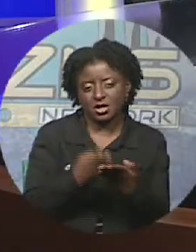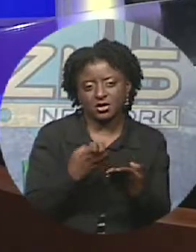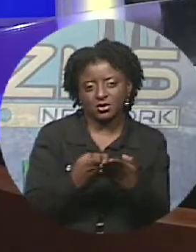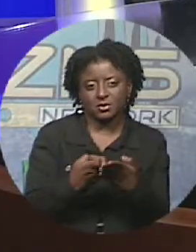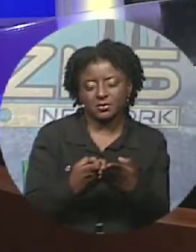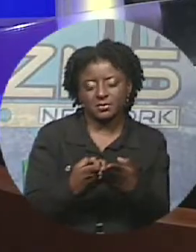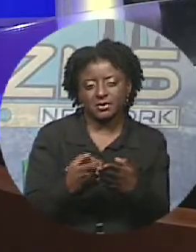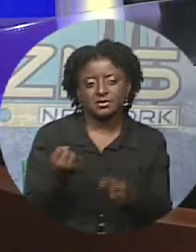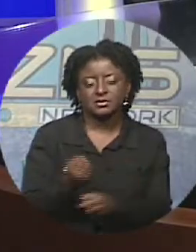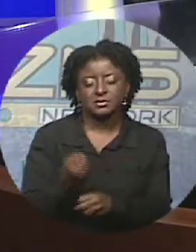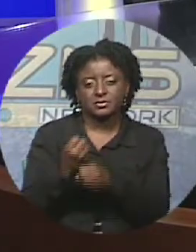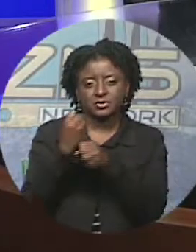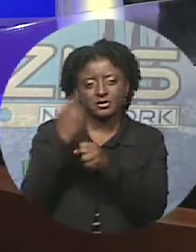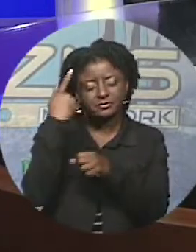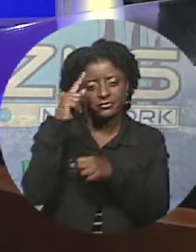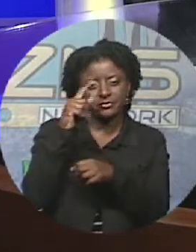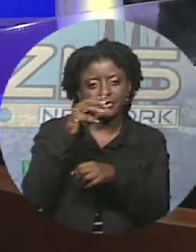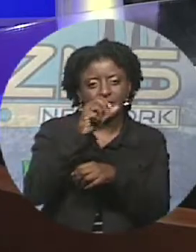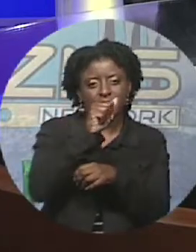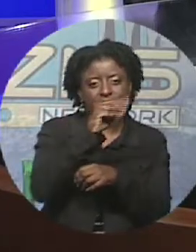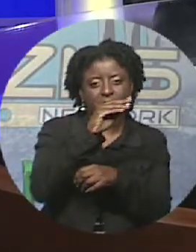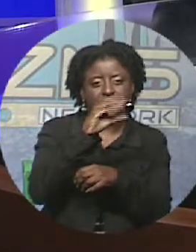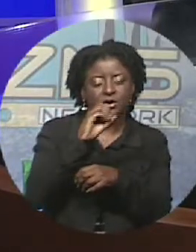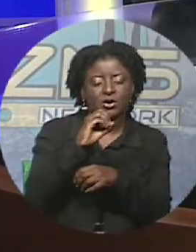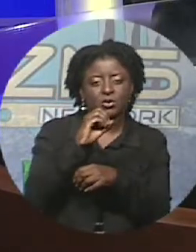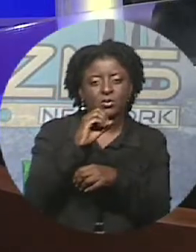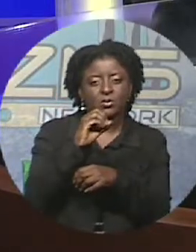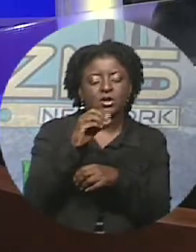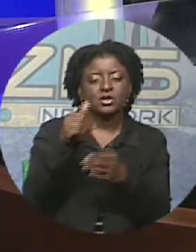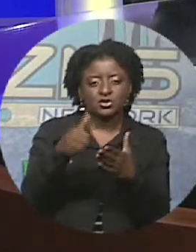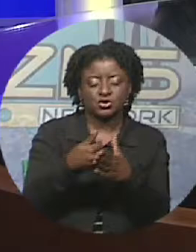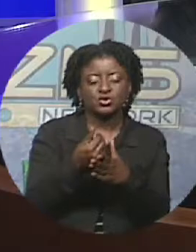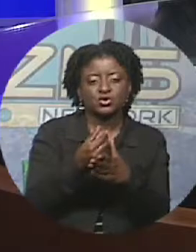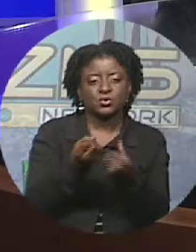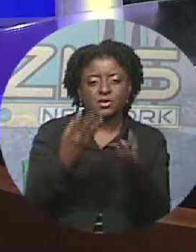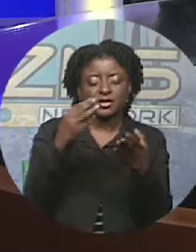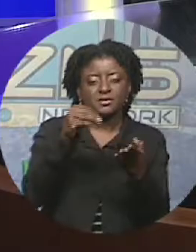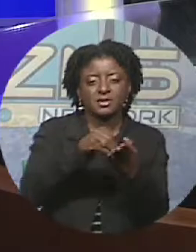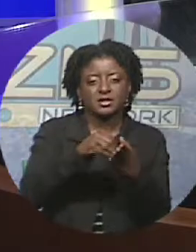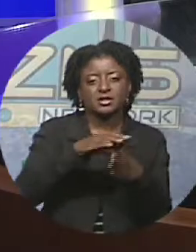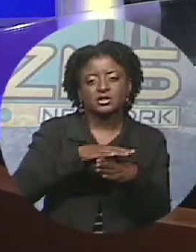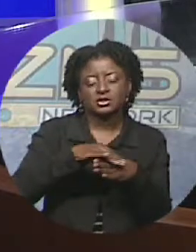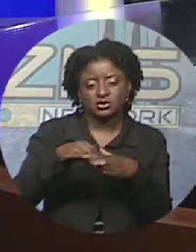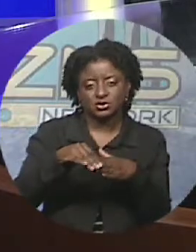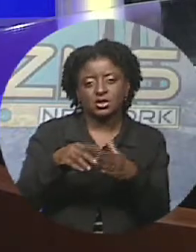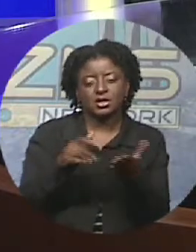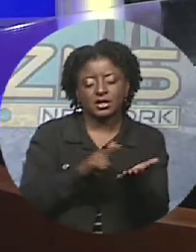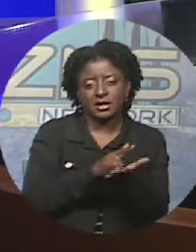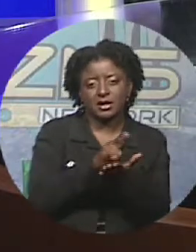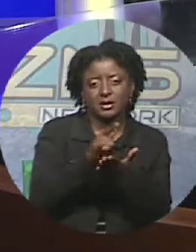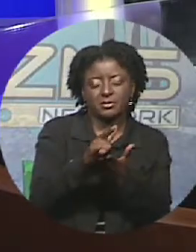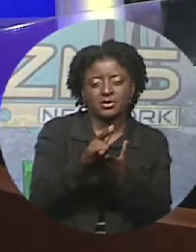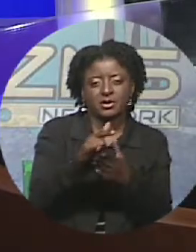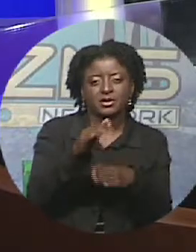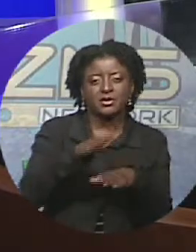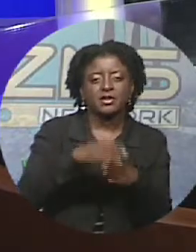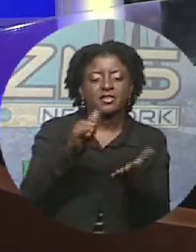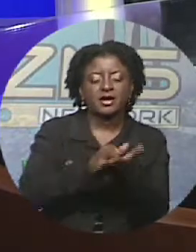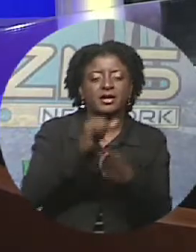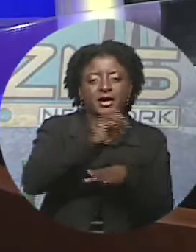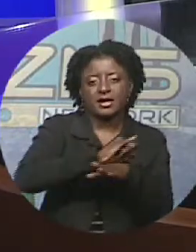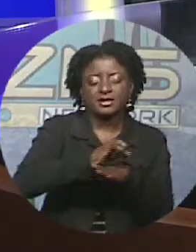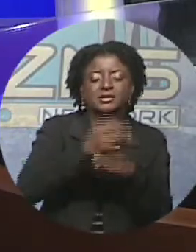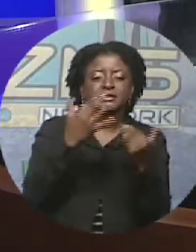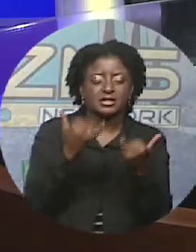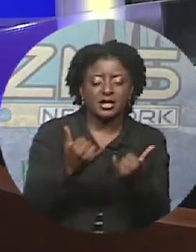the island of Abaco as the new multi-million-dollar airport terminal on that island is now open after 3 years in the construction phase. On Wednesday, the Prime